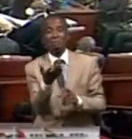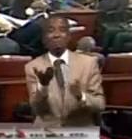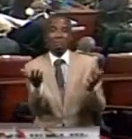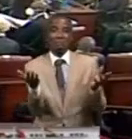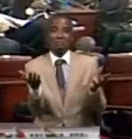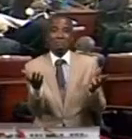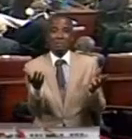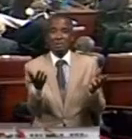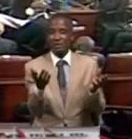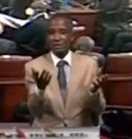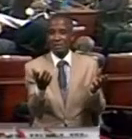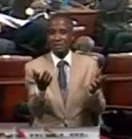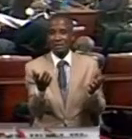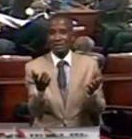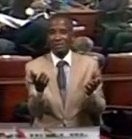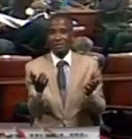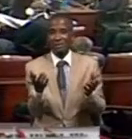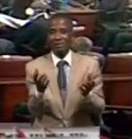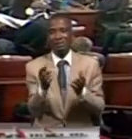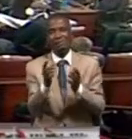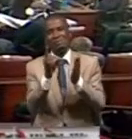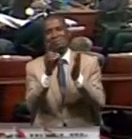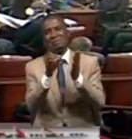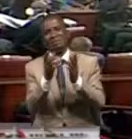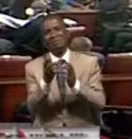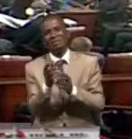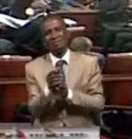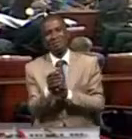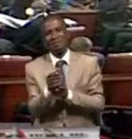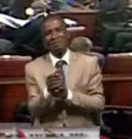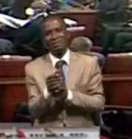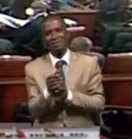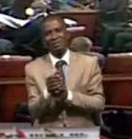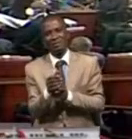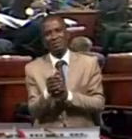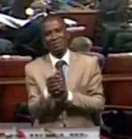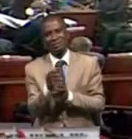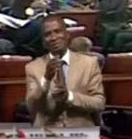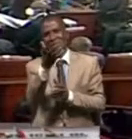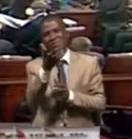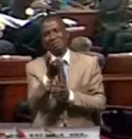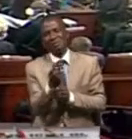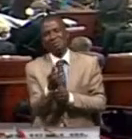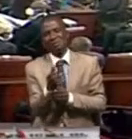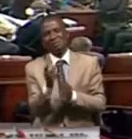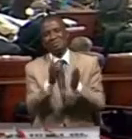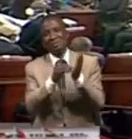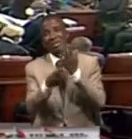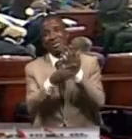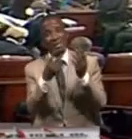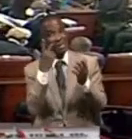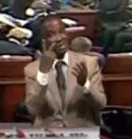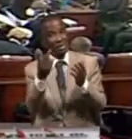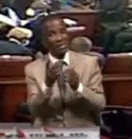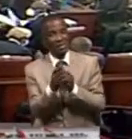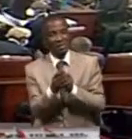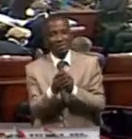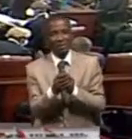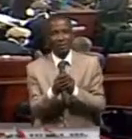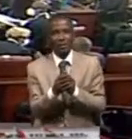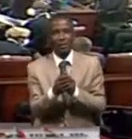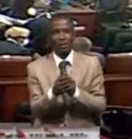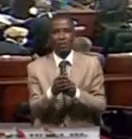The 8th on it is the date. Yes. 8/12/2020 is a date. Yes. Which is 6:40